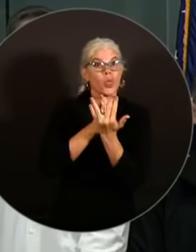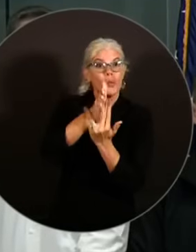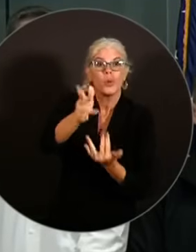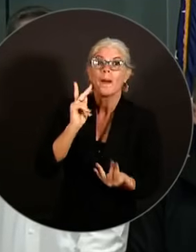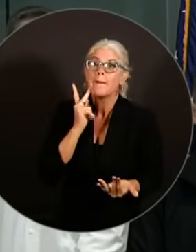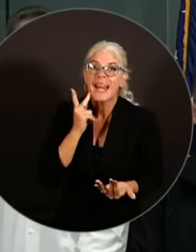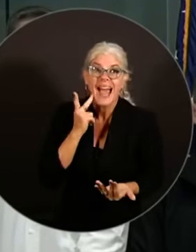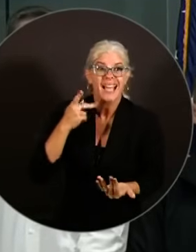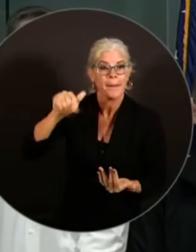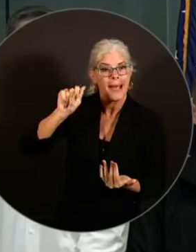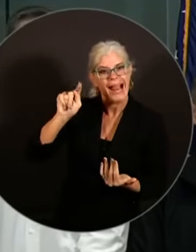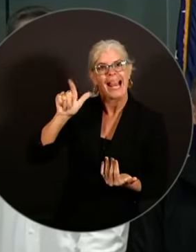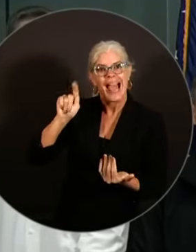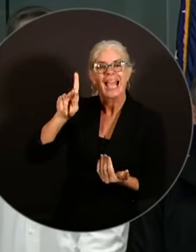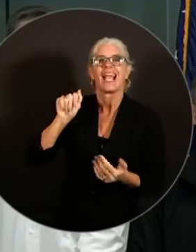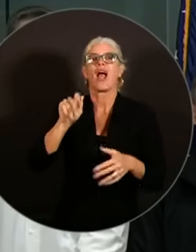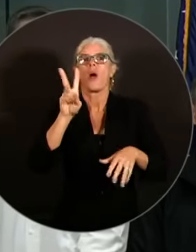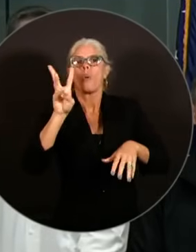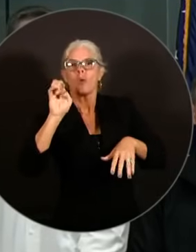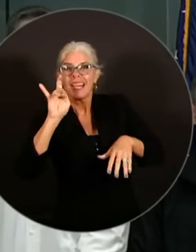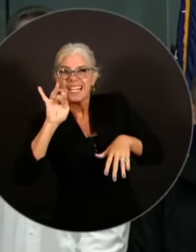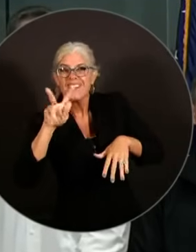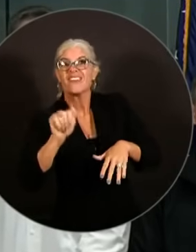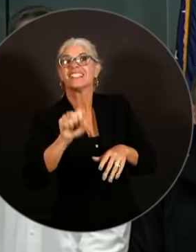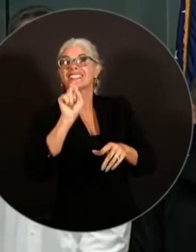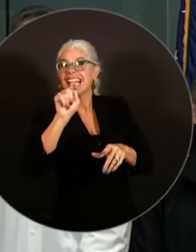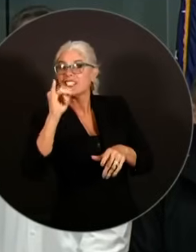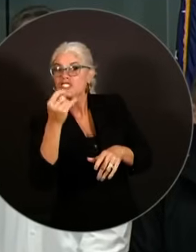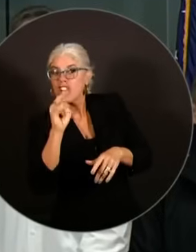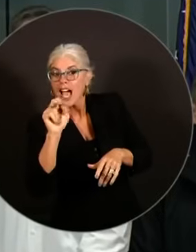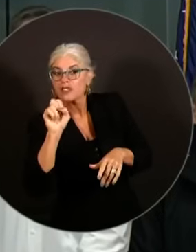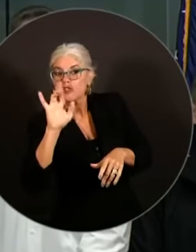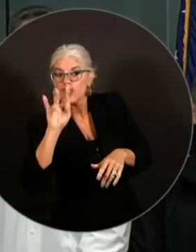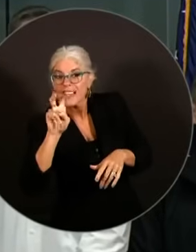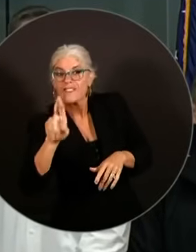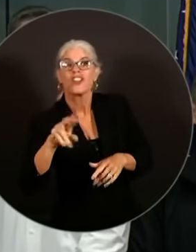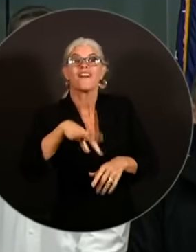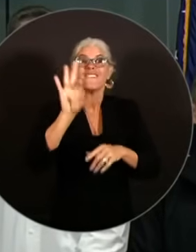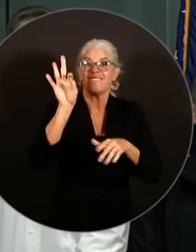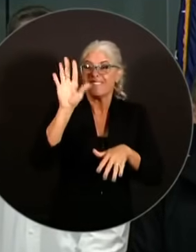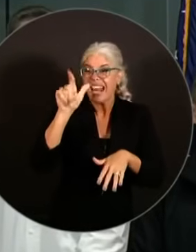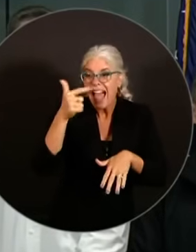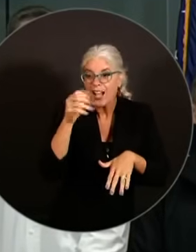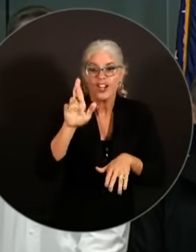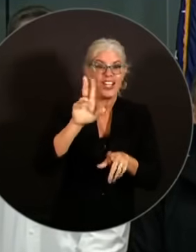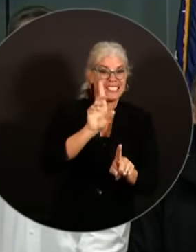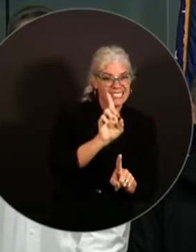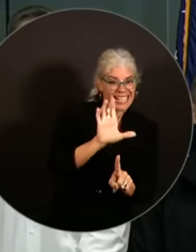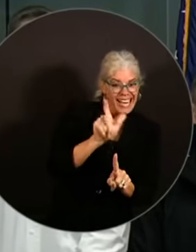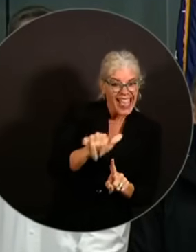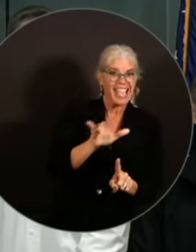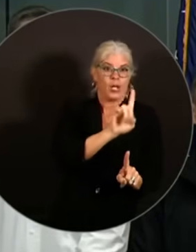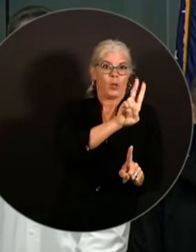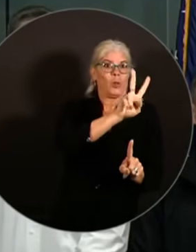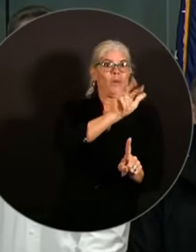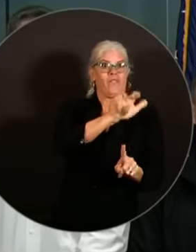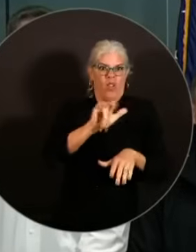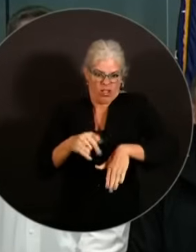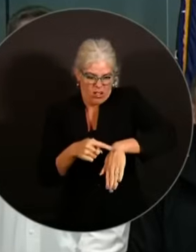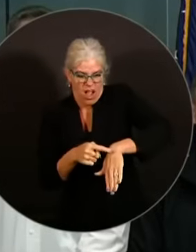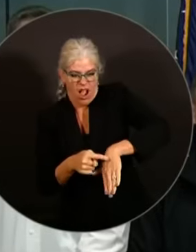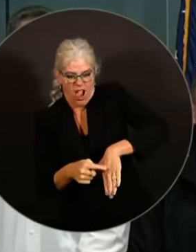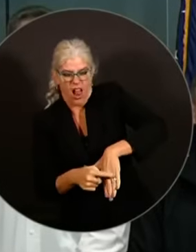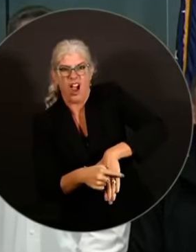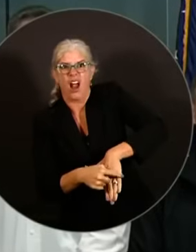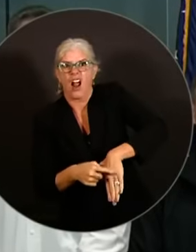up into St. John's, Flagler, Clay, Duval counties. So that's going to be a long-term